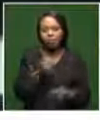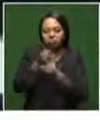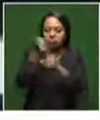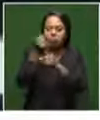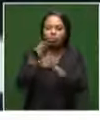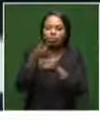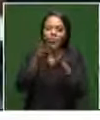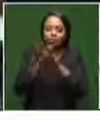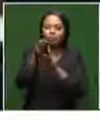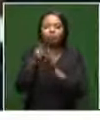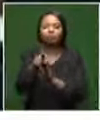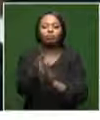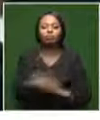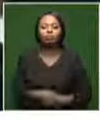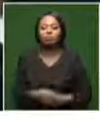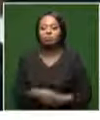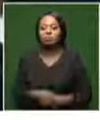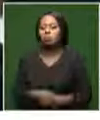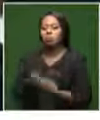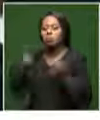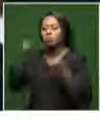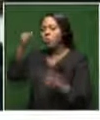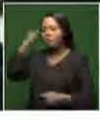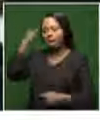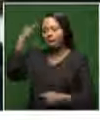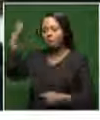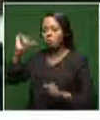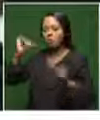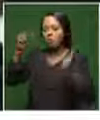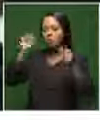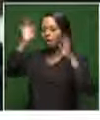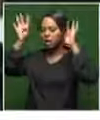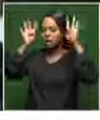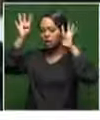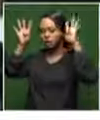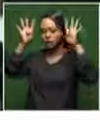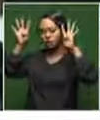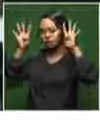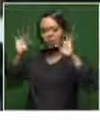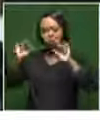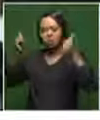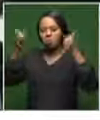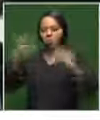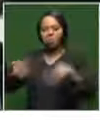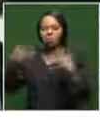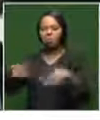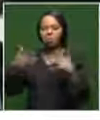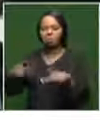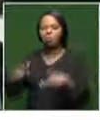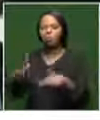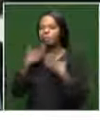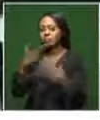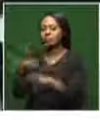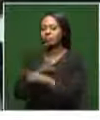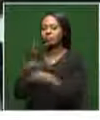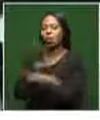there. Tebogo, brilliant idea, brilliant innovation and invention. Great chatting to you, and we certainly hope that this app will